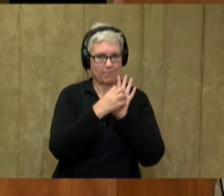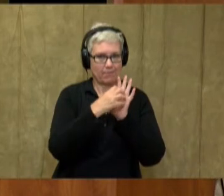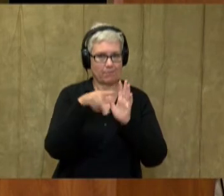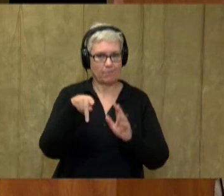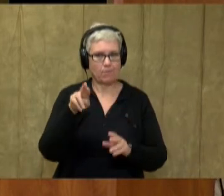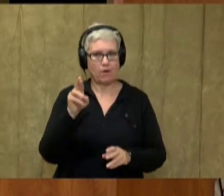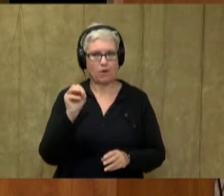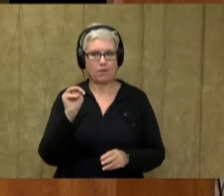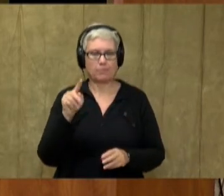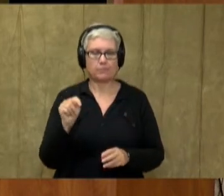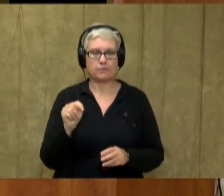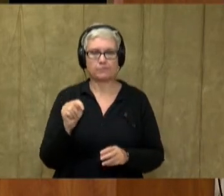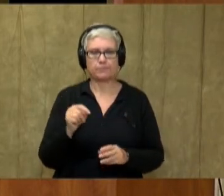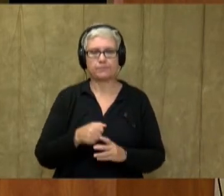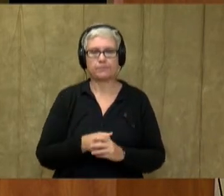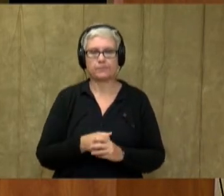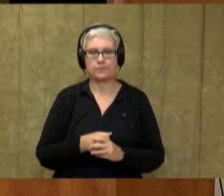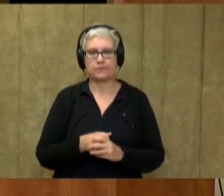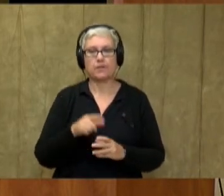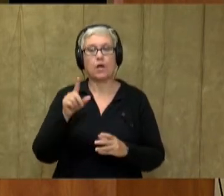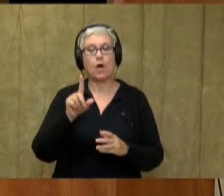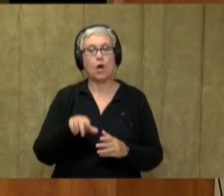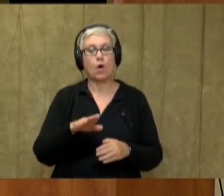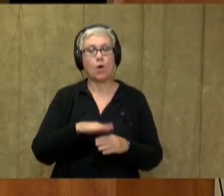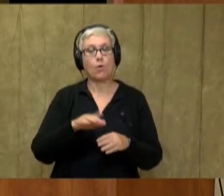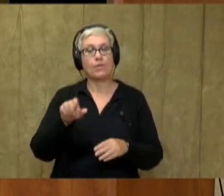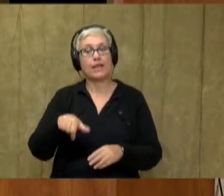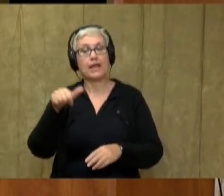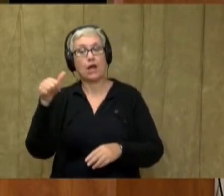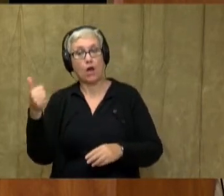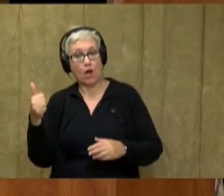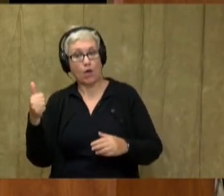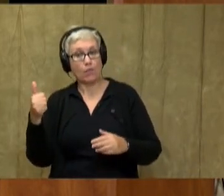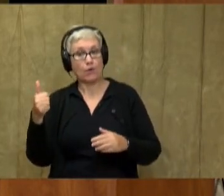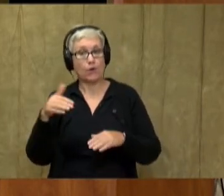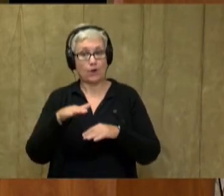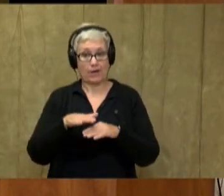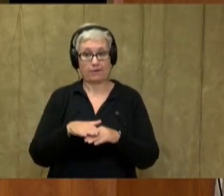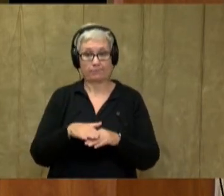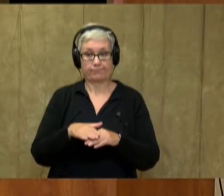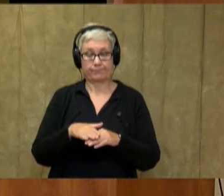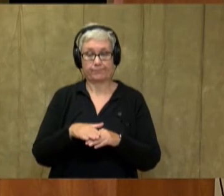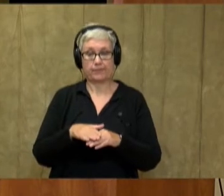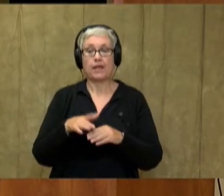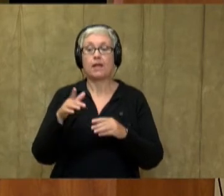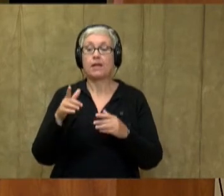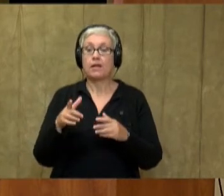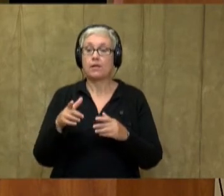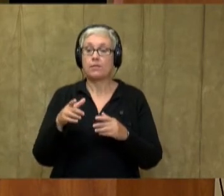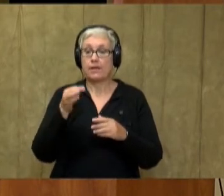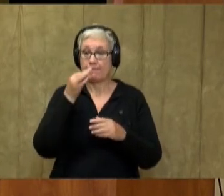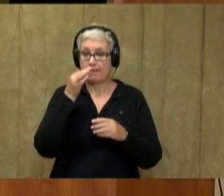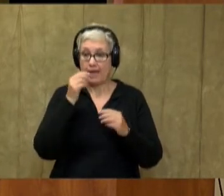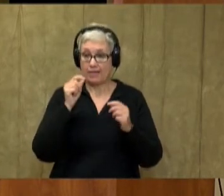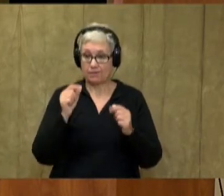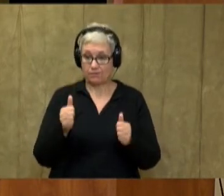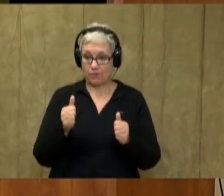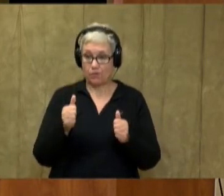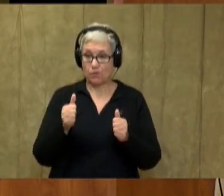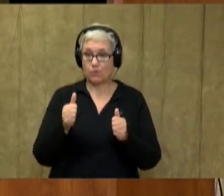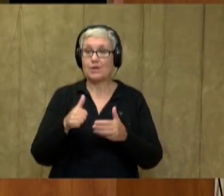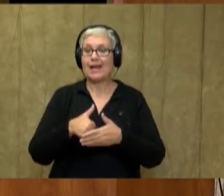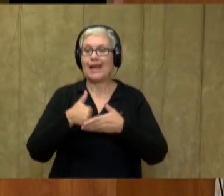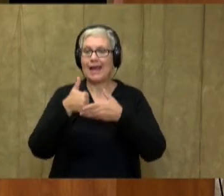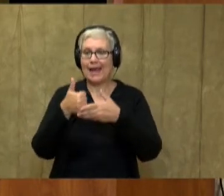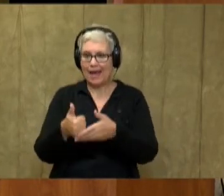itself. It says, on the other hand, fast food is greatly contributing to the epidemic of obesity among America's